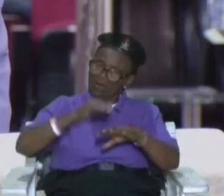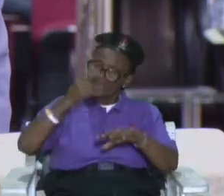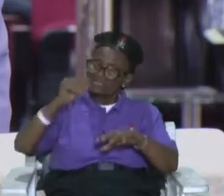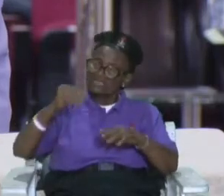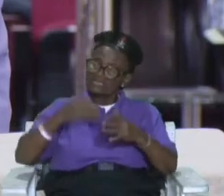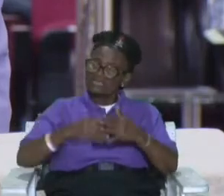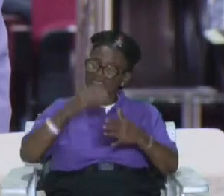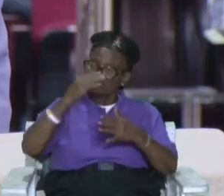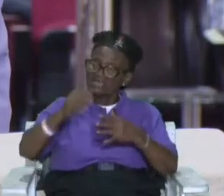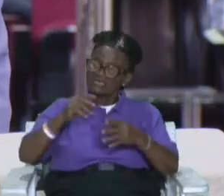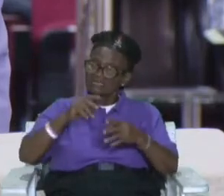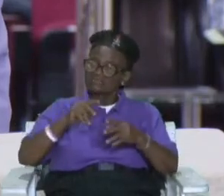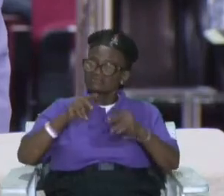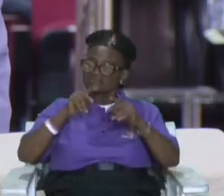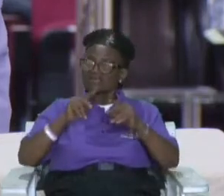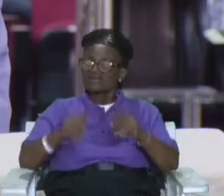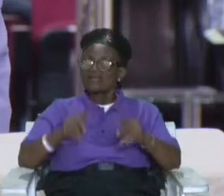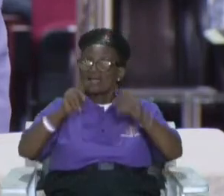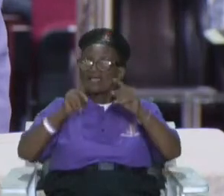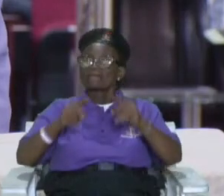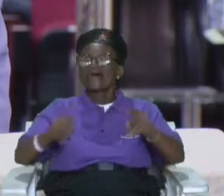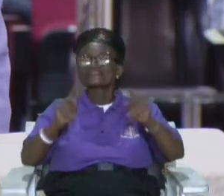to make you happy. He said, no way.